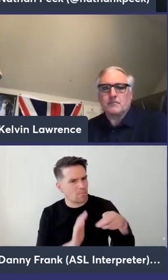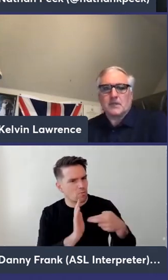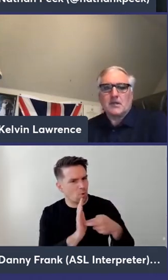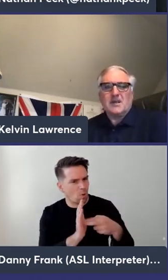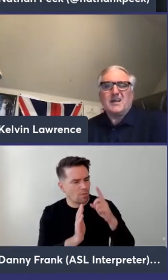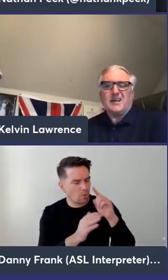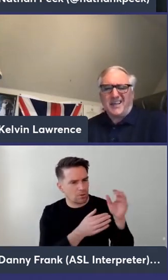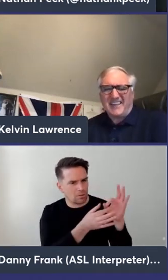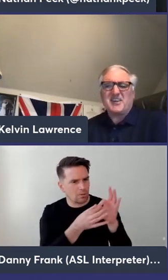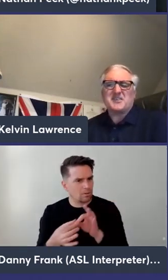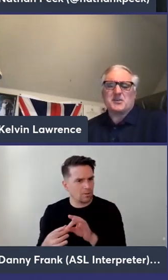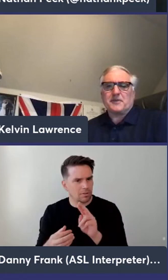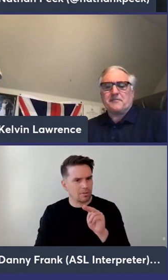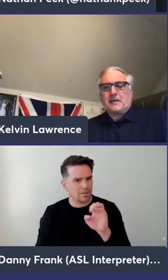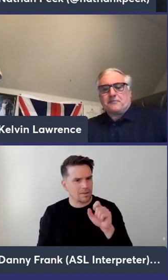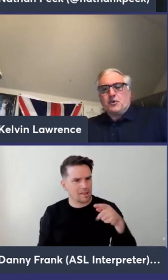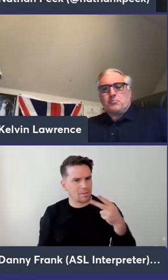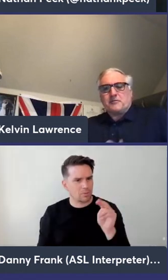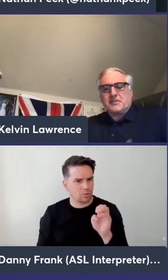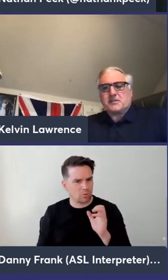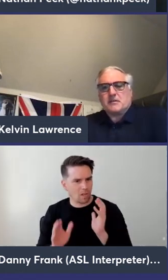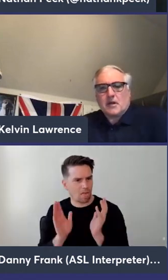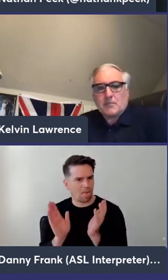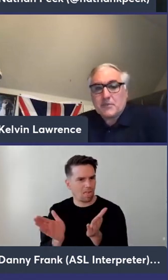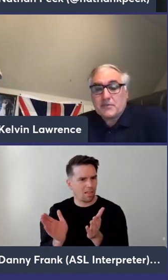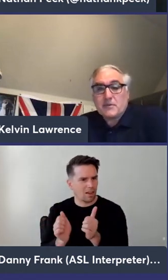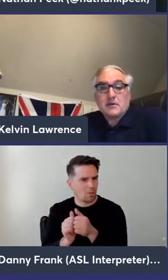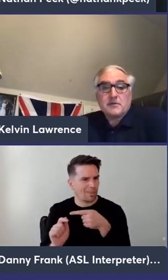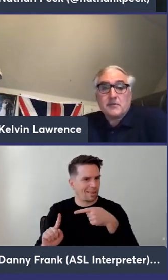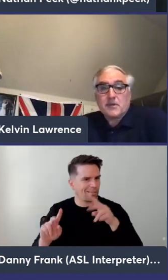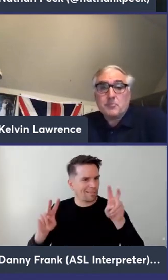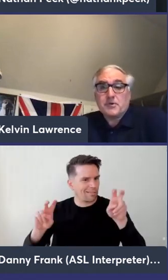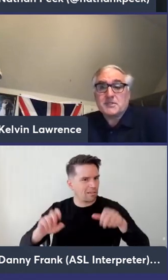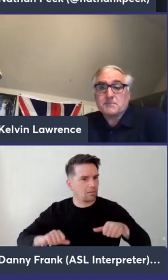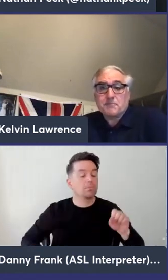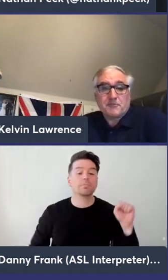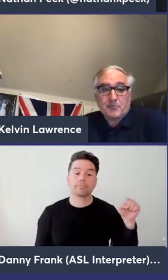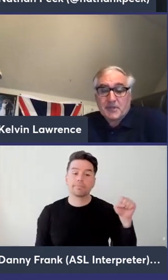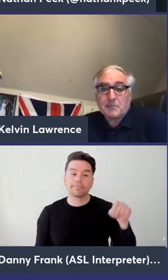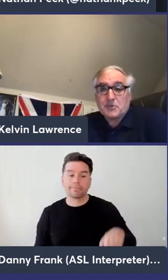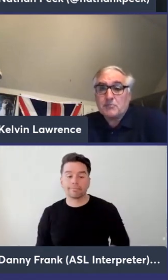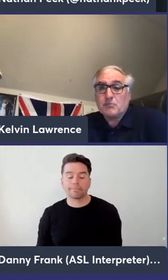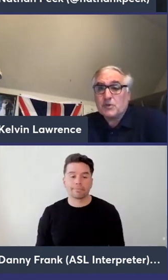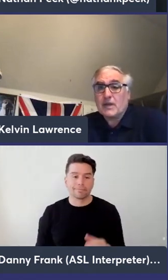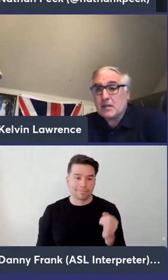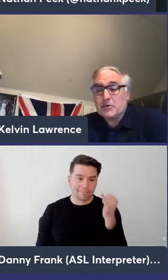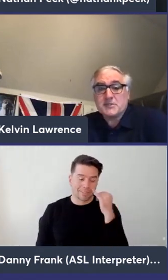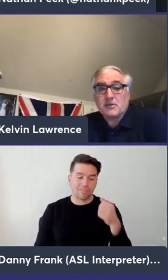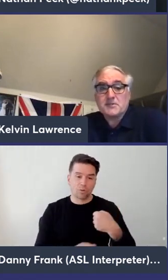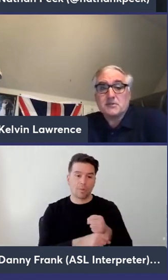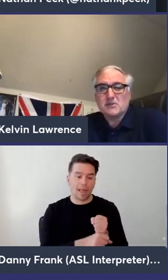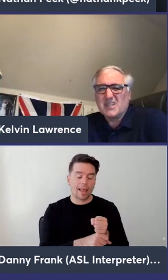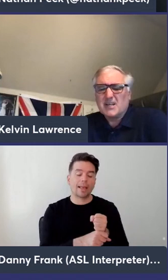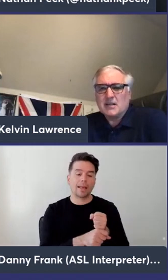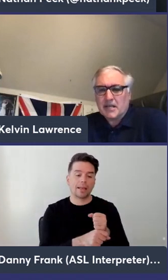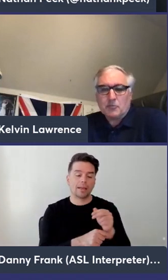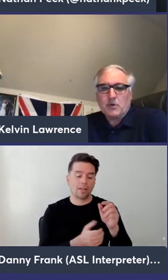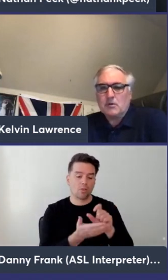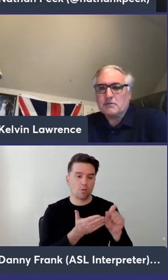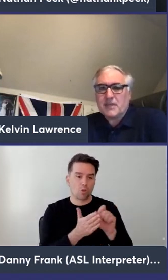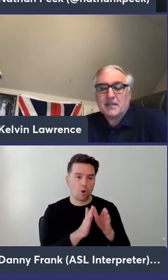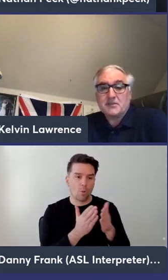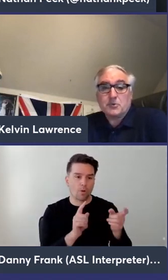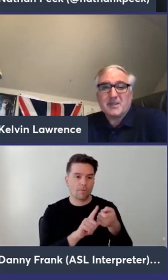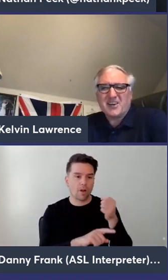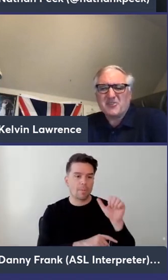to it? It does. So if you provision the notebooks from the Neptune, AWS console, it